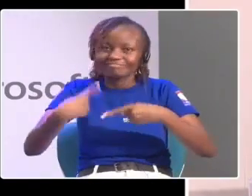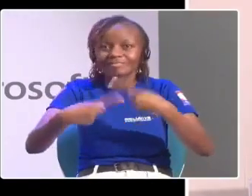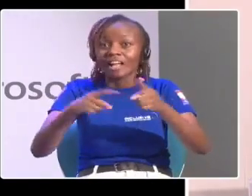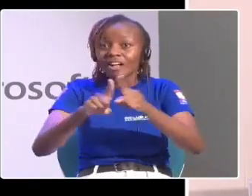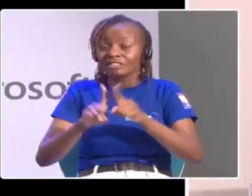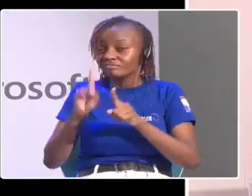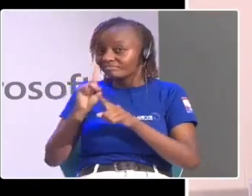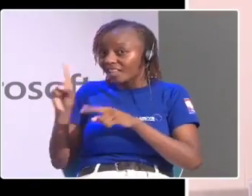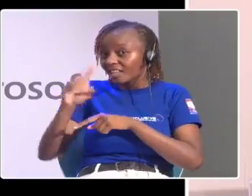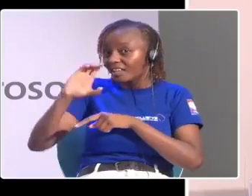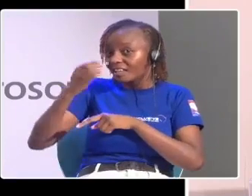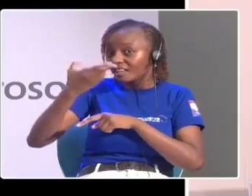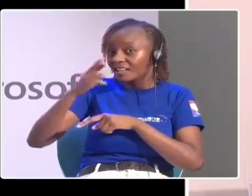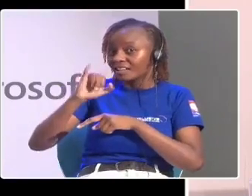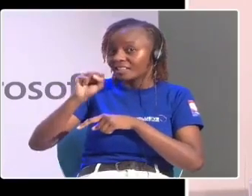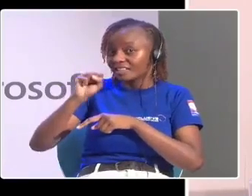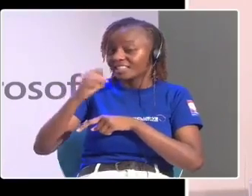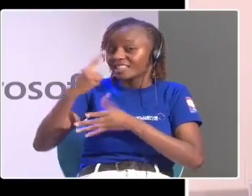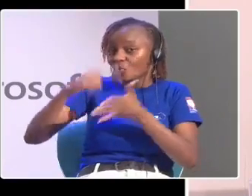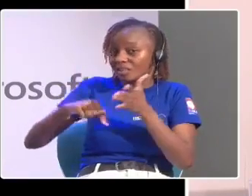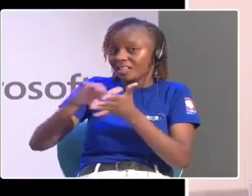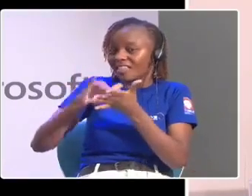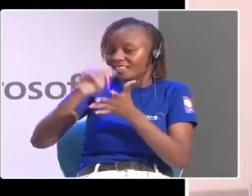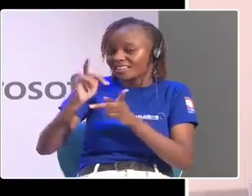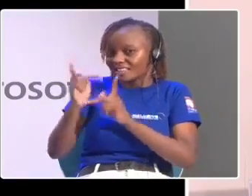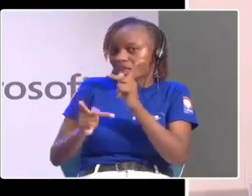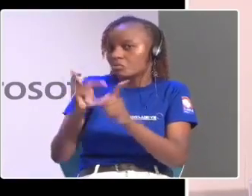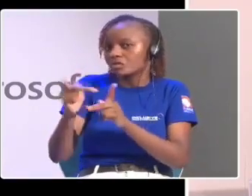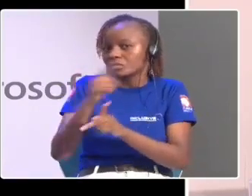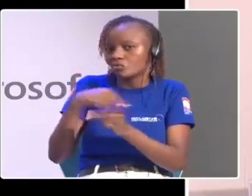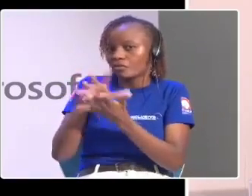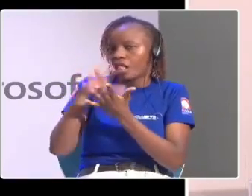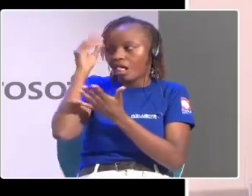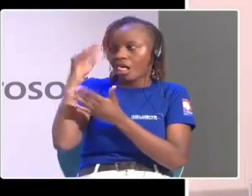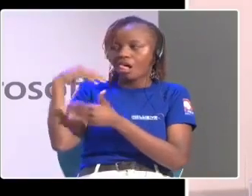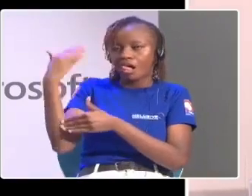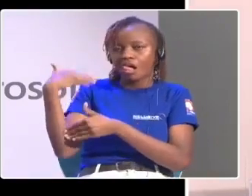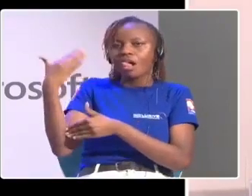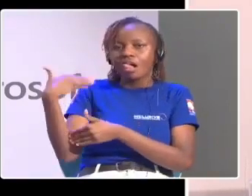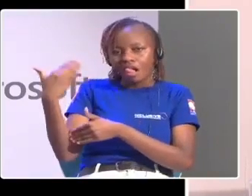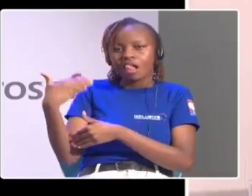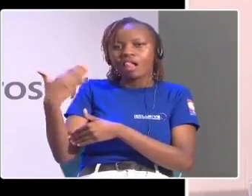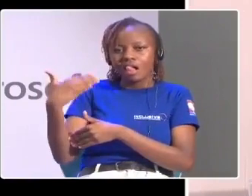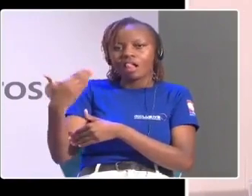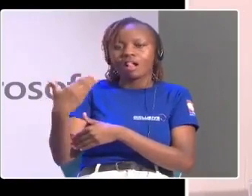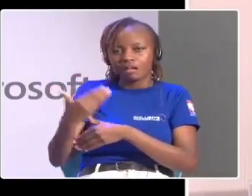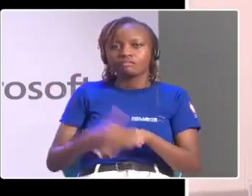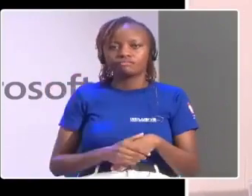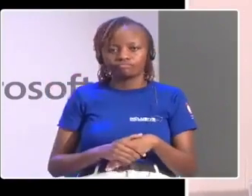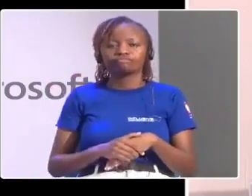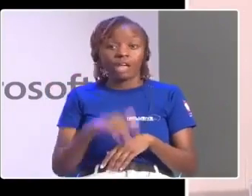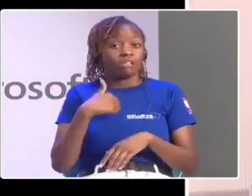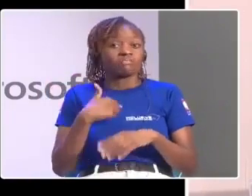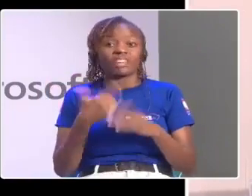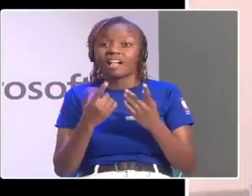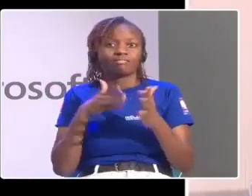of how it is a process, and we are always learning. And one of the things, and then I'll stop talking soon,